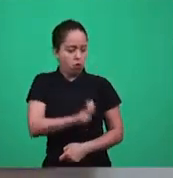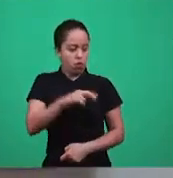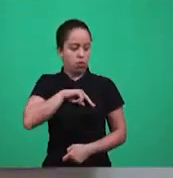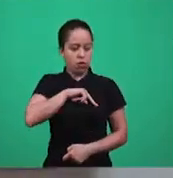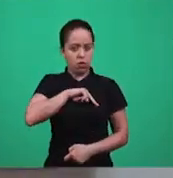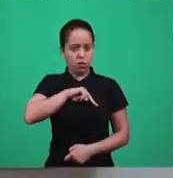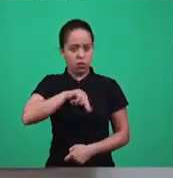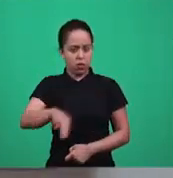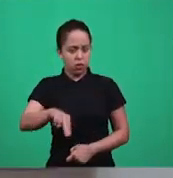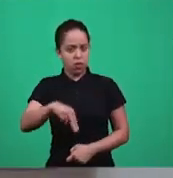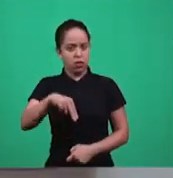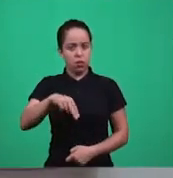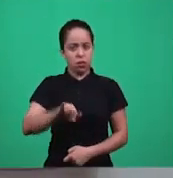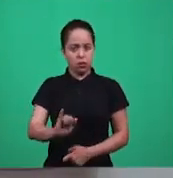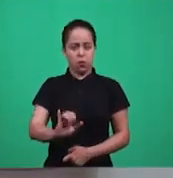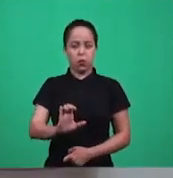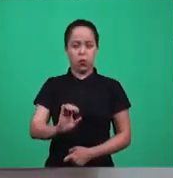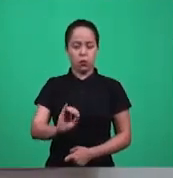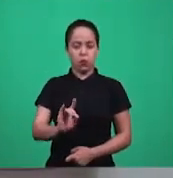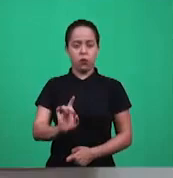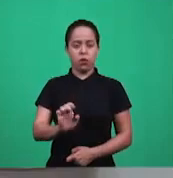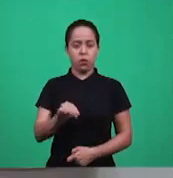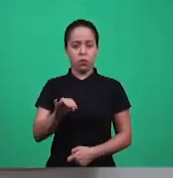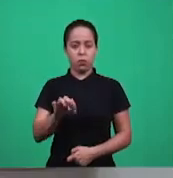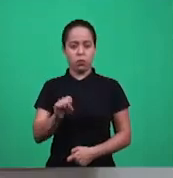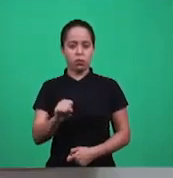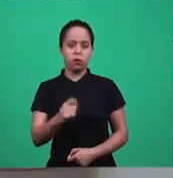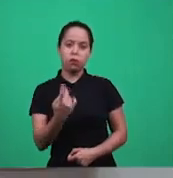in the life of Nicodemus,